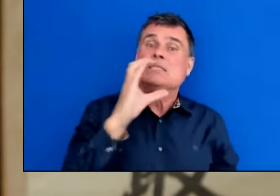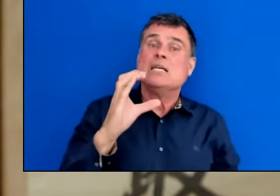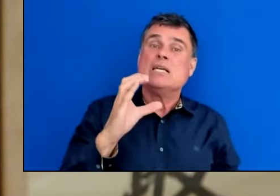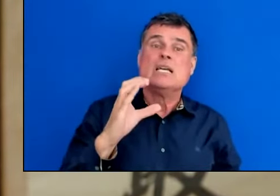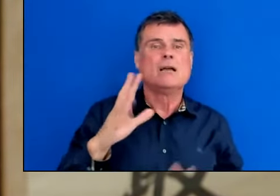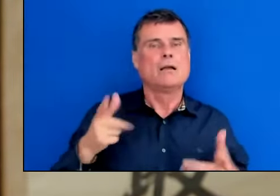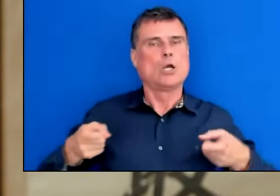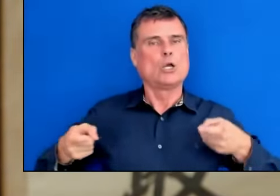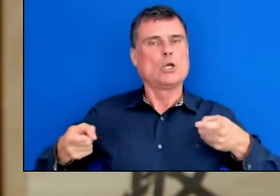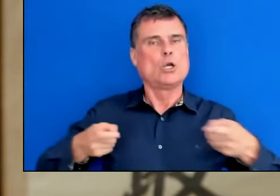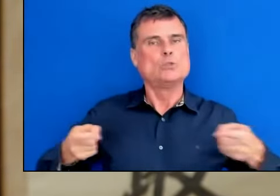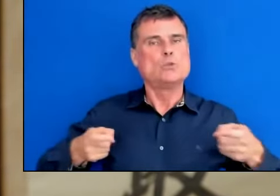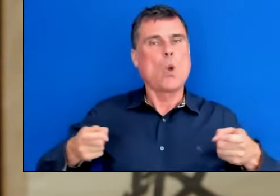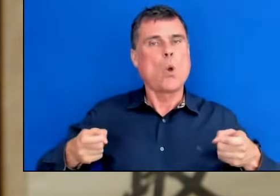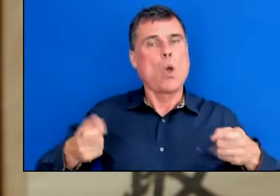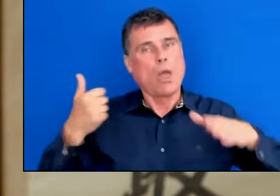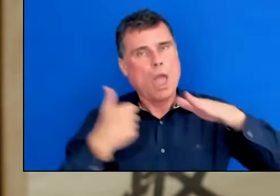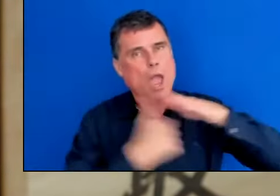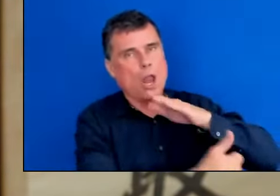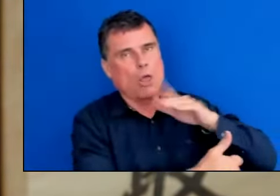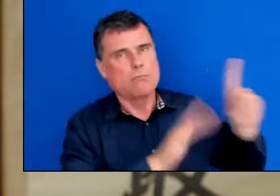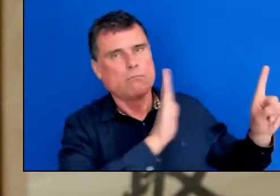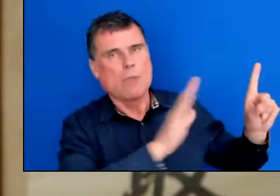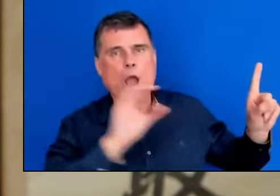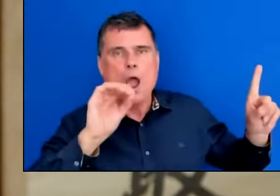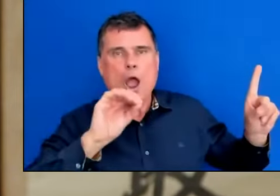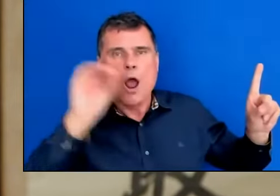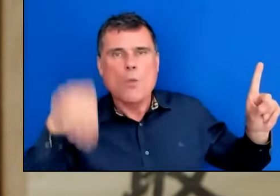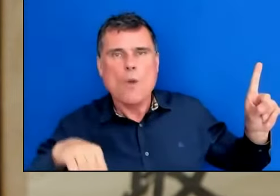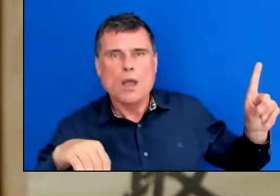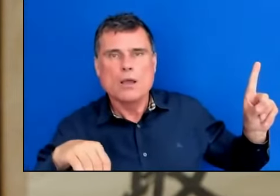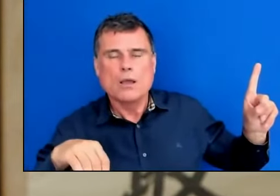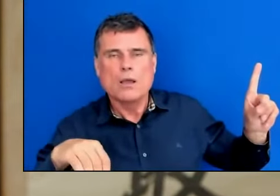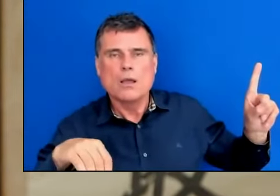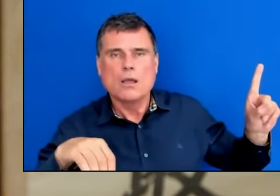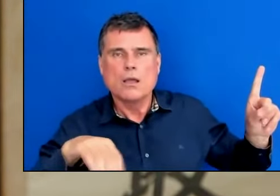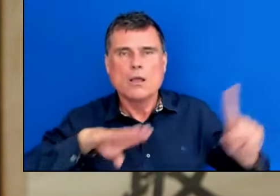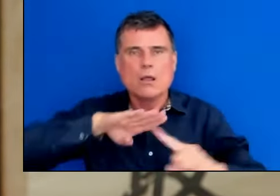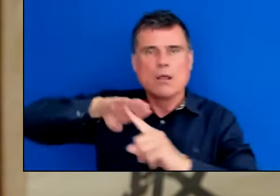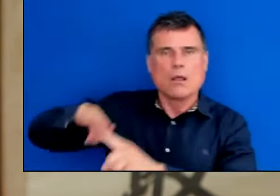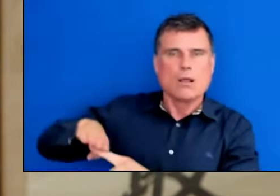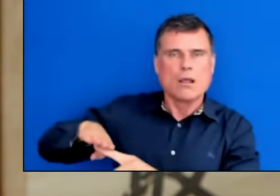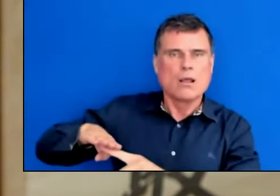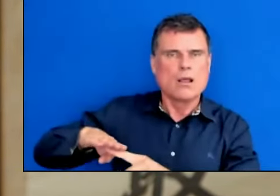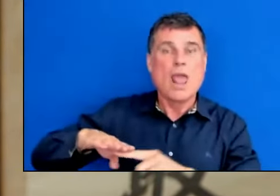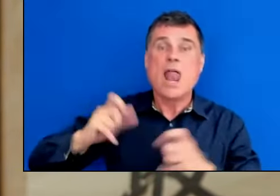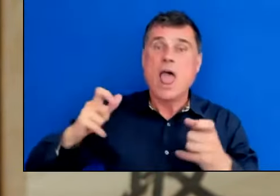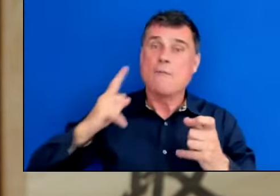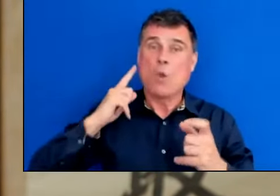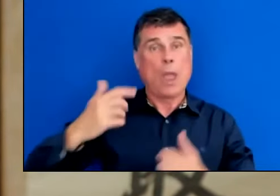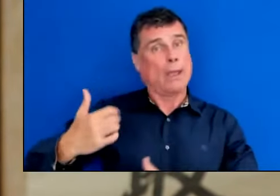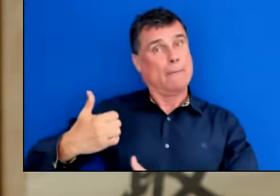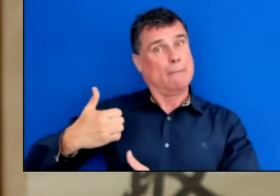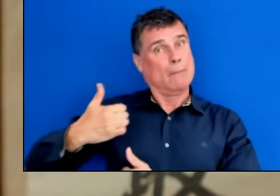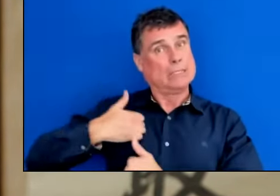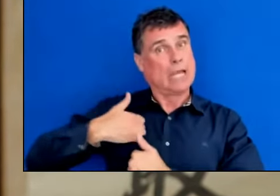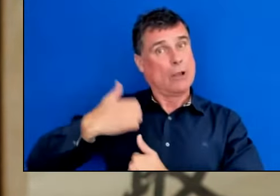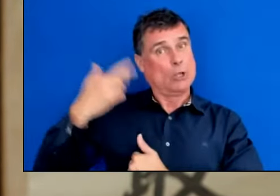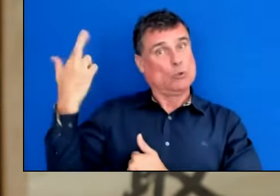Ottawa. Now, for excellent military reasons, the